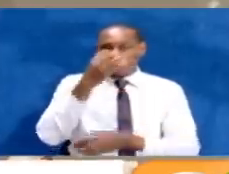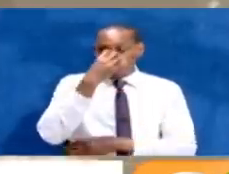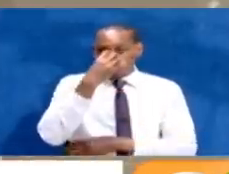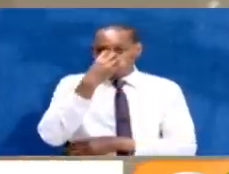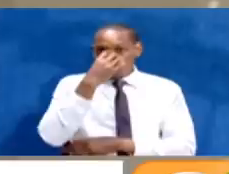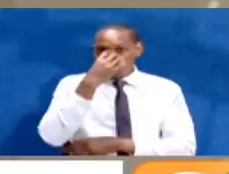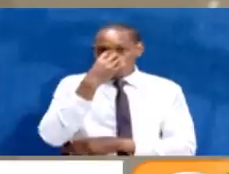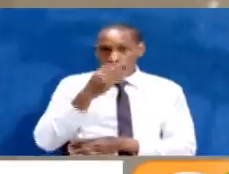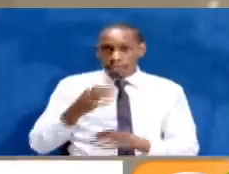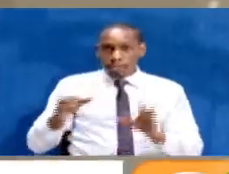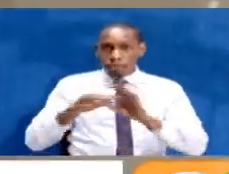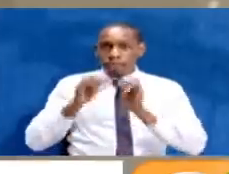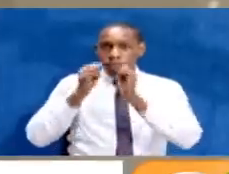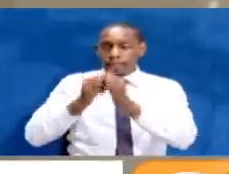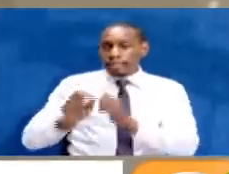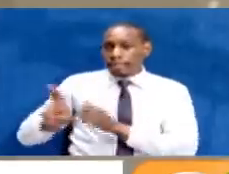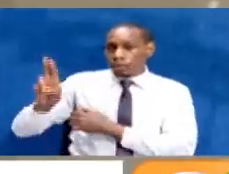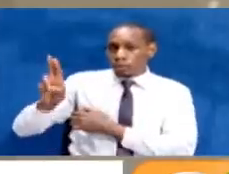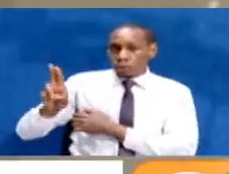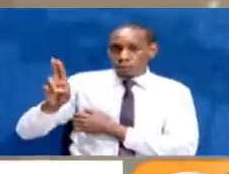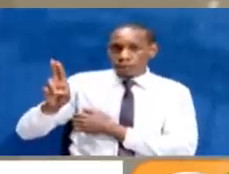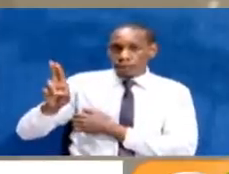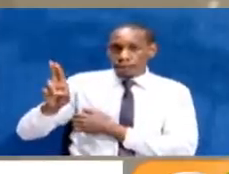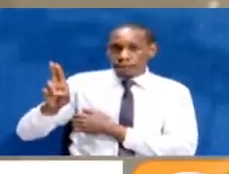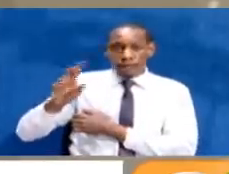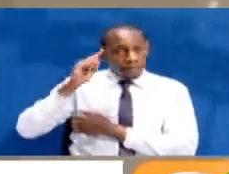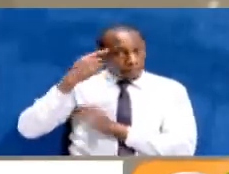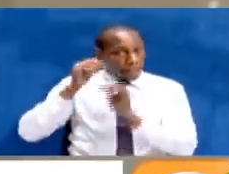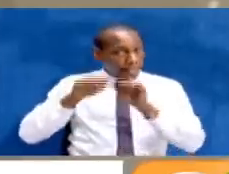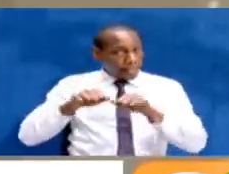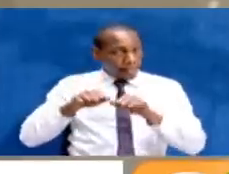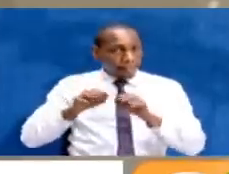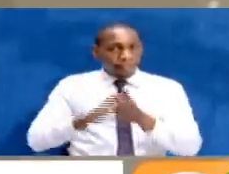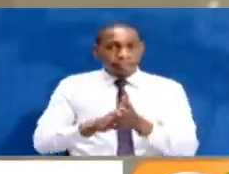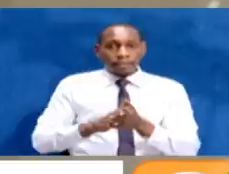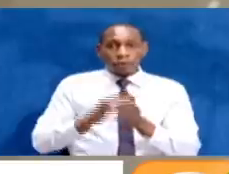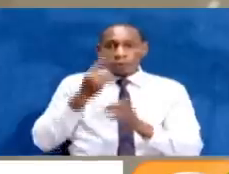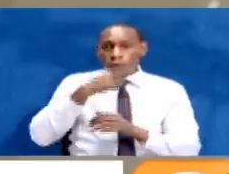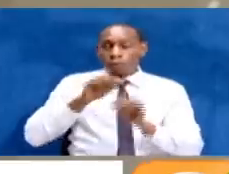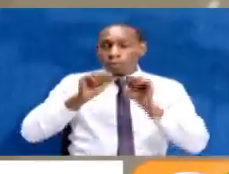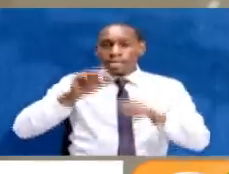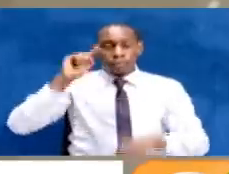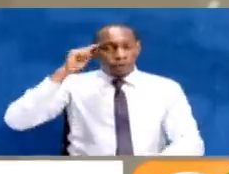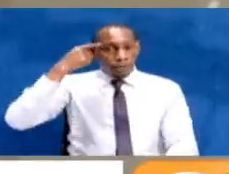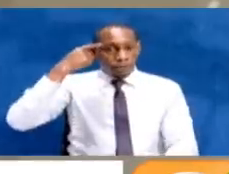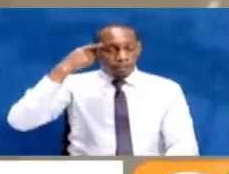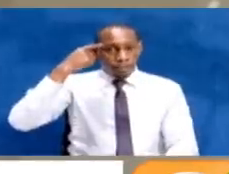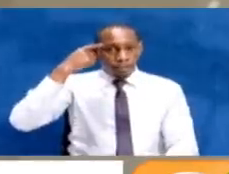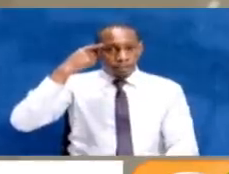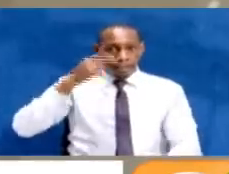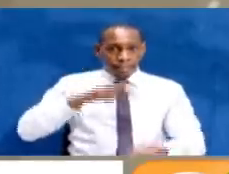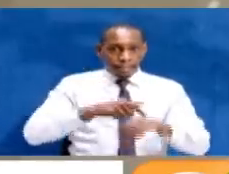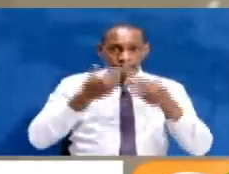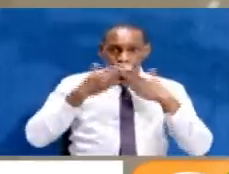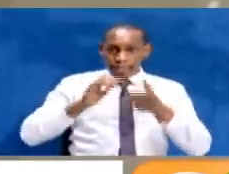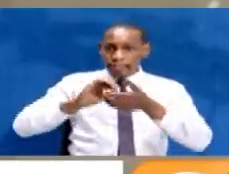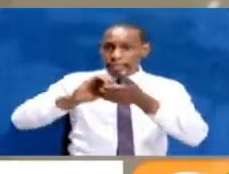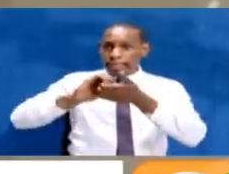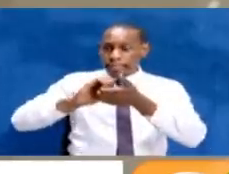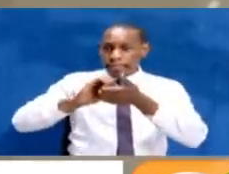William Ruto would team up with Uhuru Kenyatta? Who would have thought? Who would have thought that after the